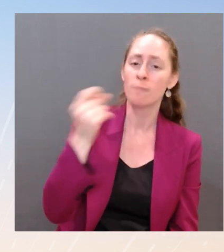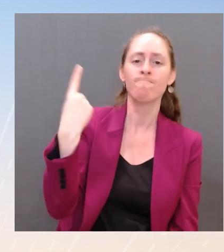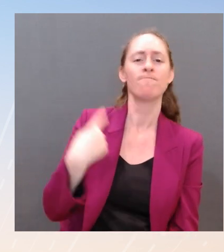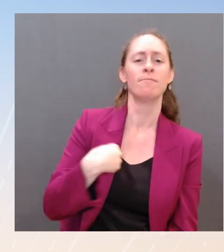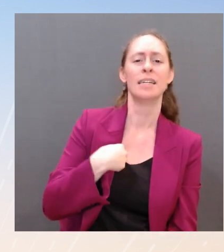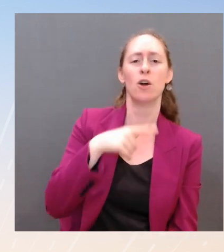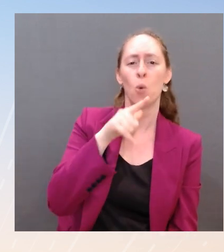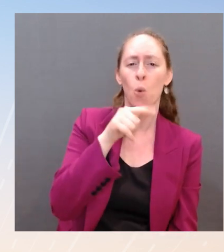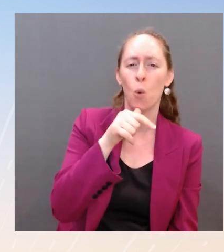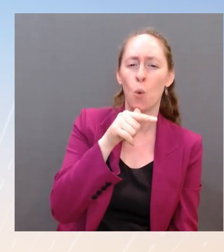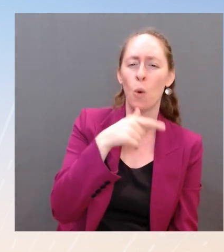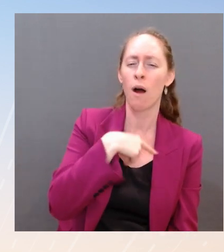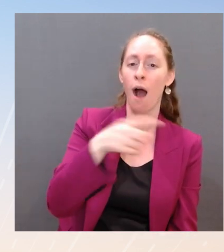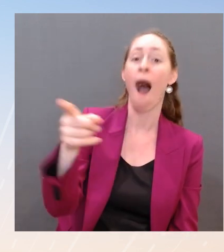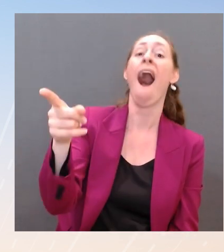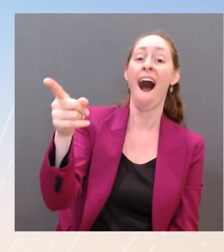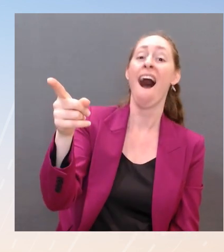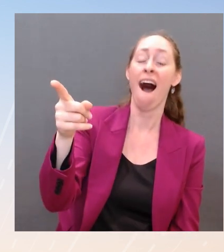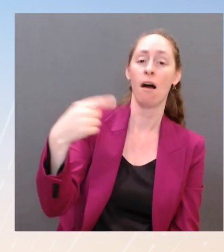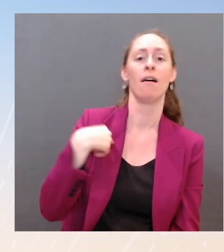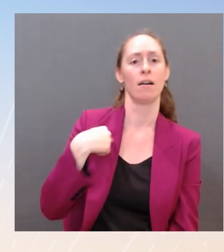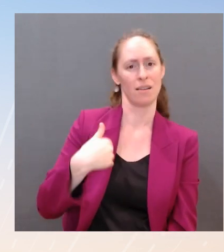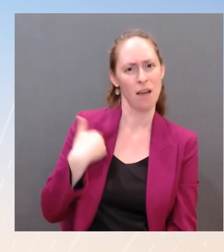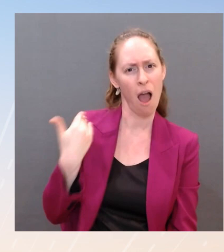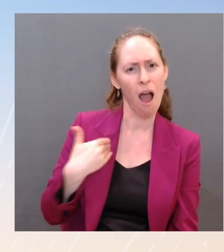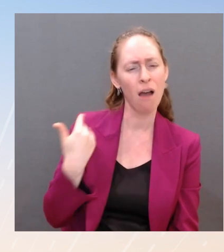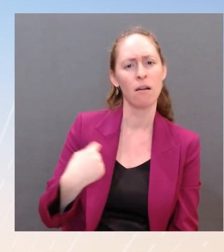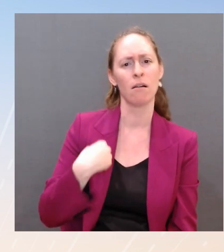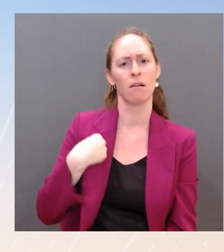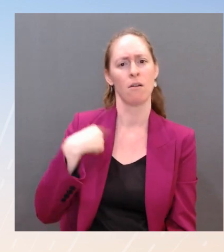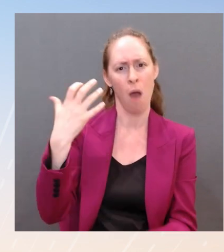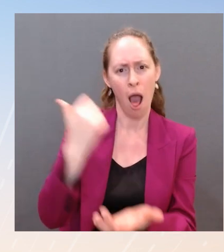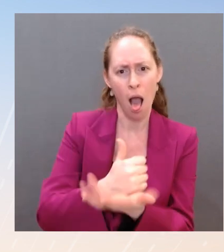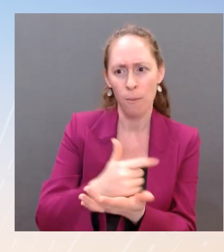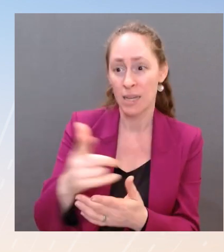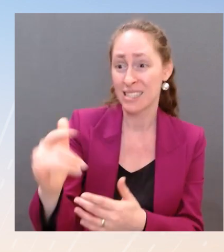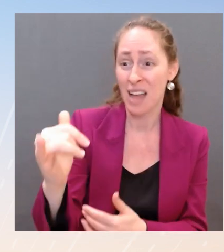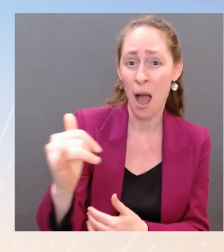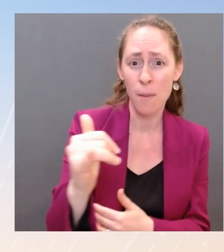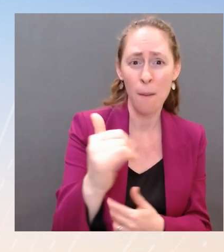tell them how they're feeling. So beautiful. Thank you.